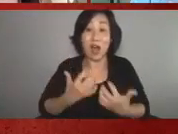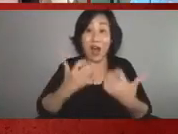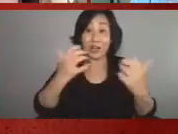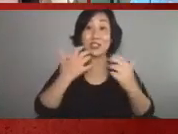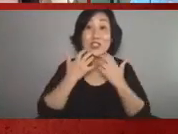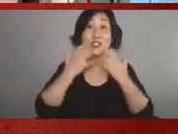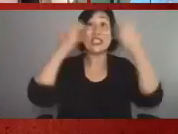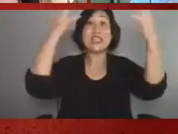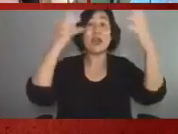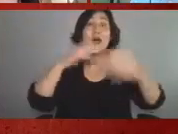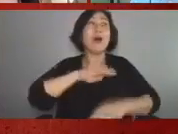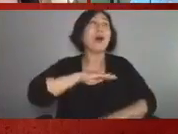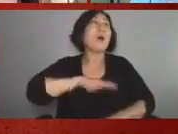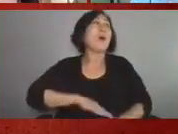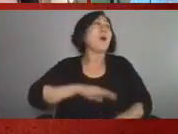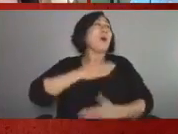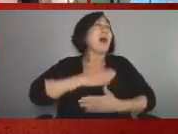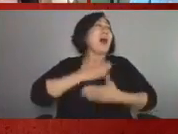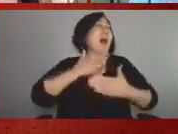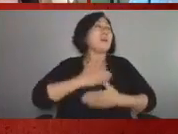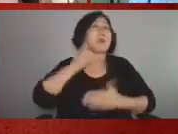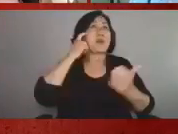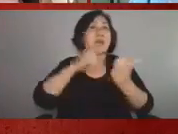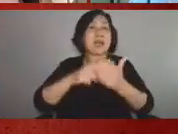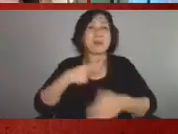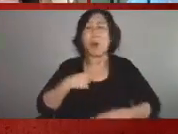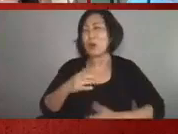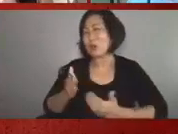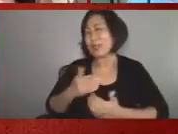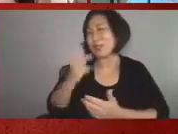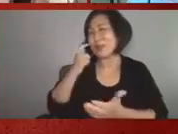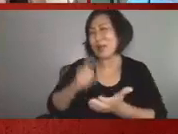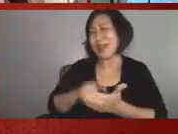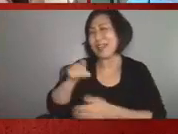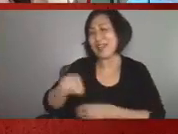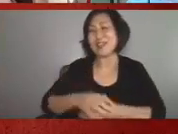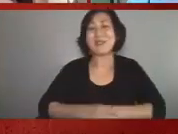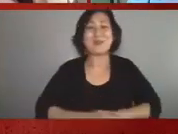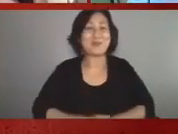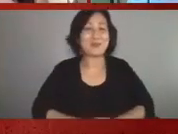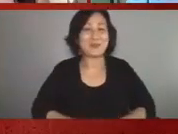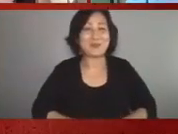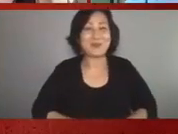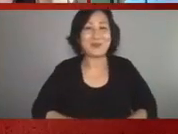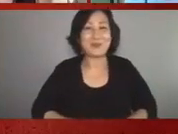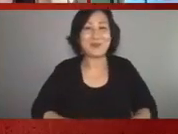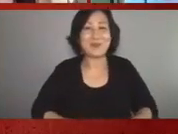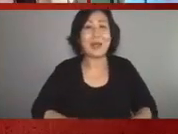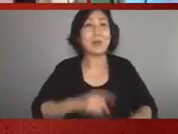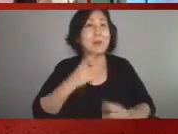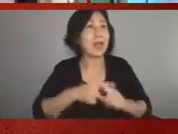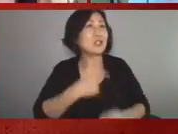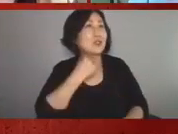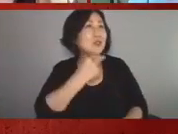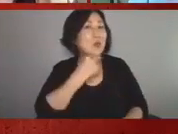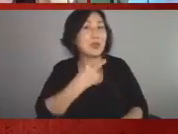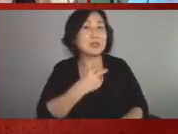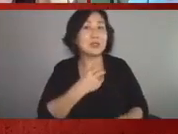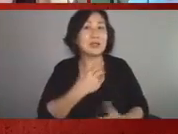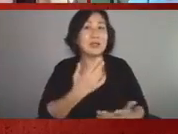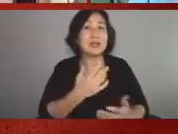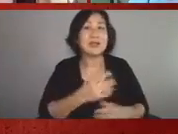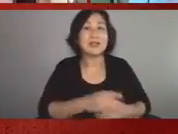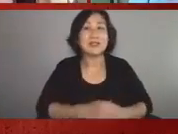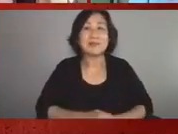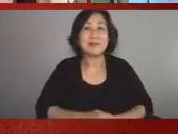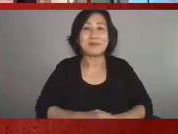so when there was that cheer, I was so happy. Yeah, no, easy to recognize. Yeah.